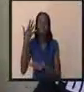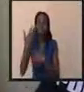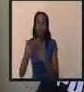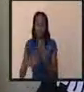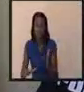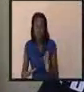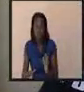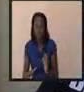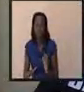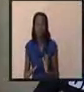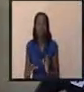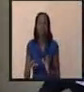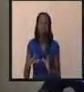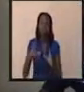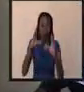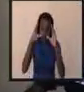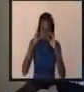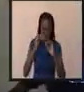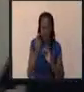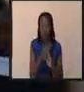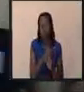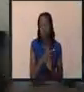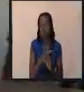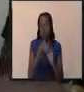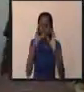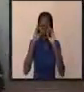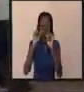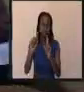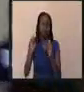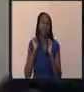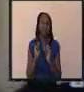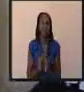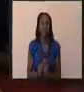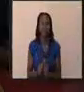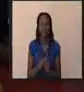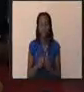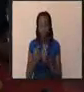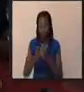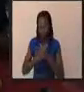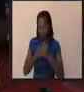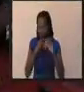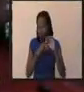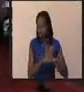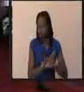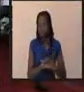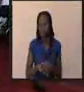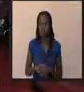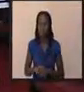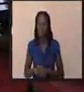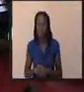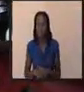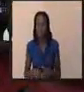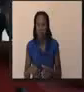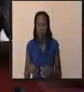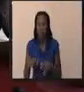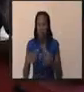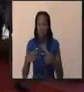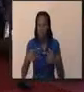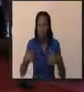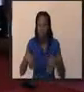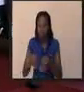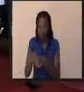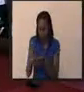finished. Good night. Good night, Dad. Night, Dad. Sis, we'll wash the dishes